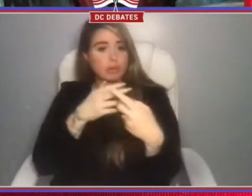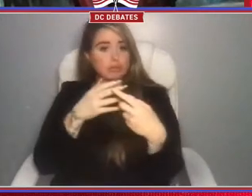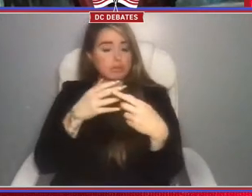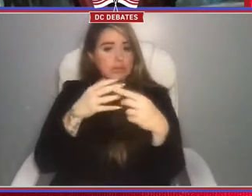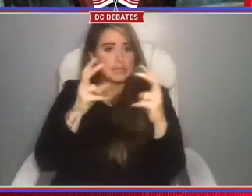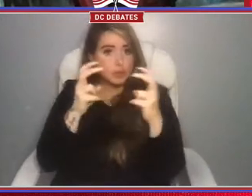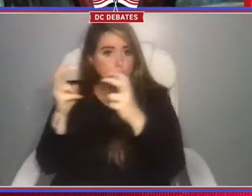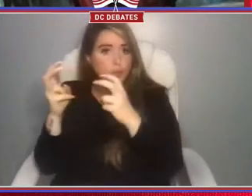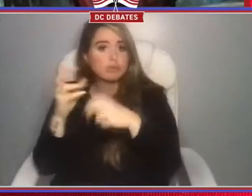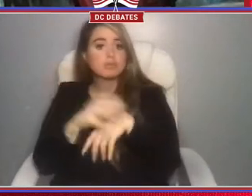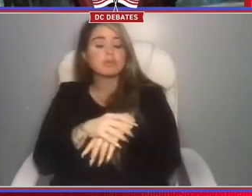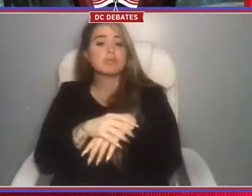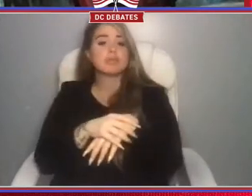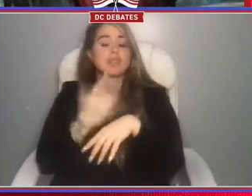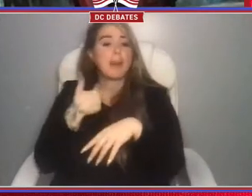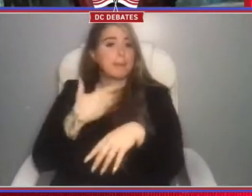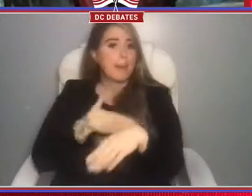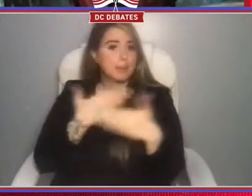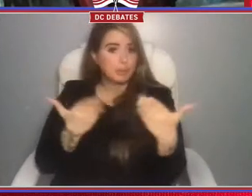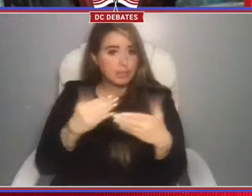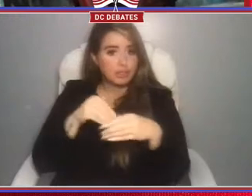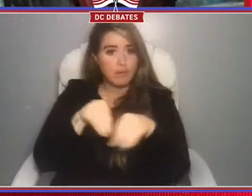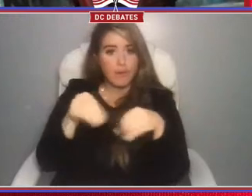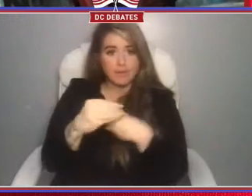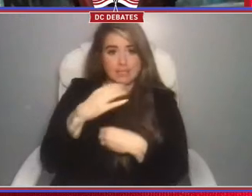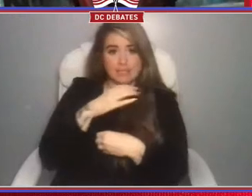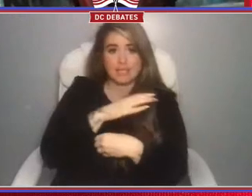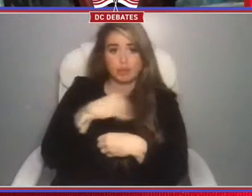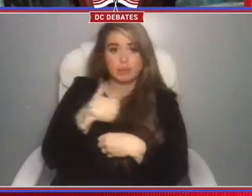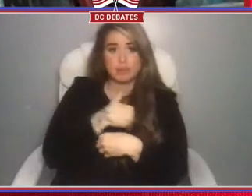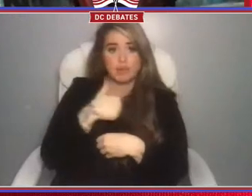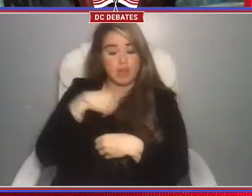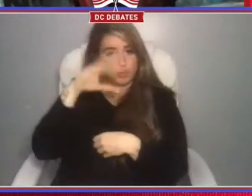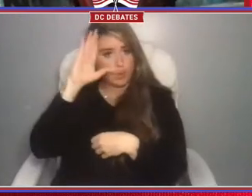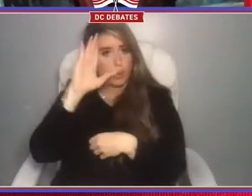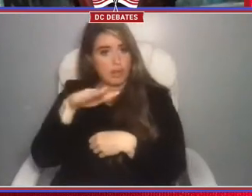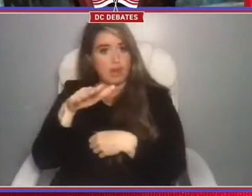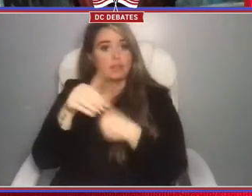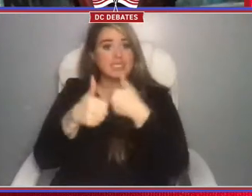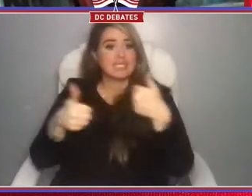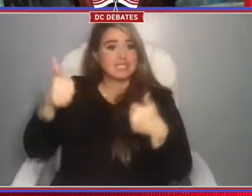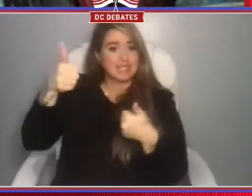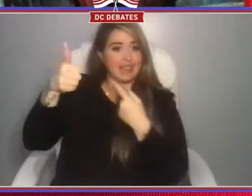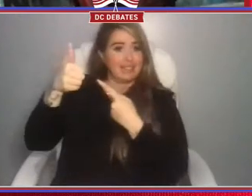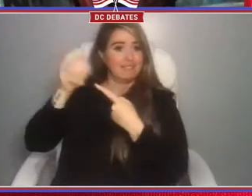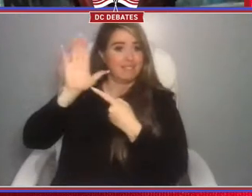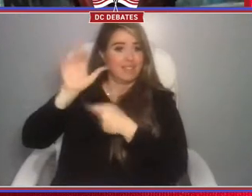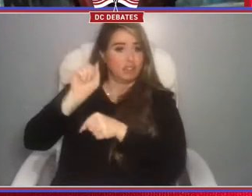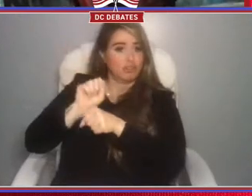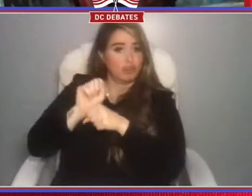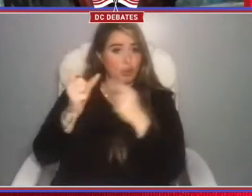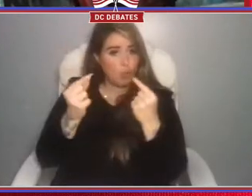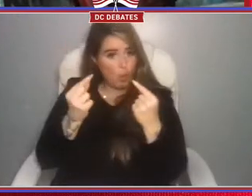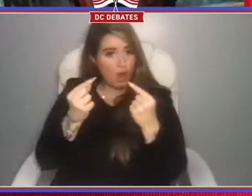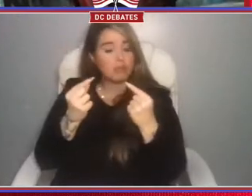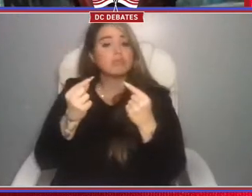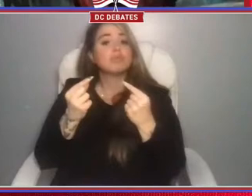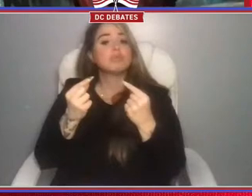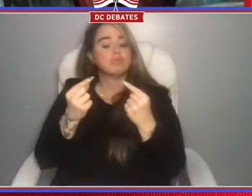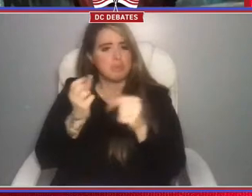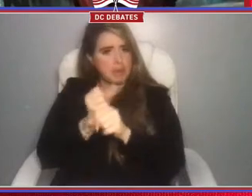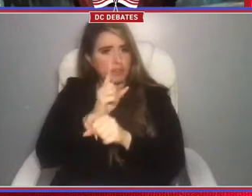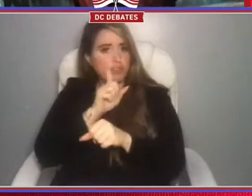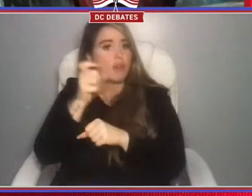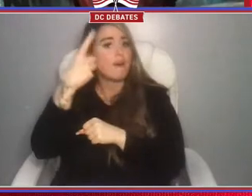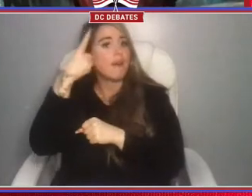I'm here in office as a council member. What I do know that the executive's job is to implement, they make the government work for the people. And right